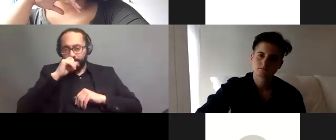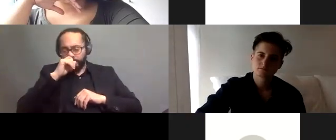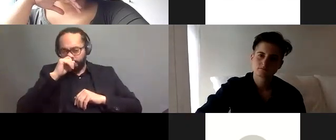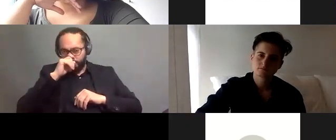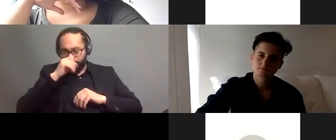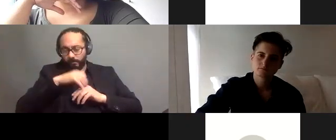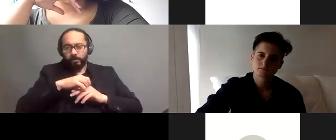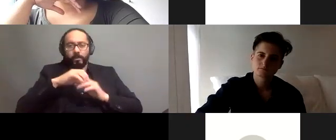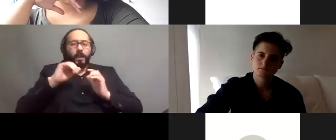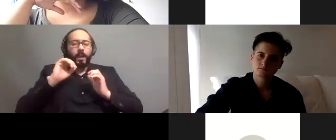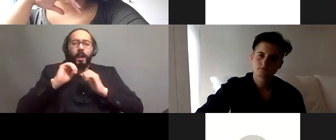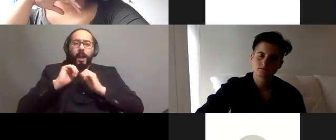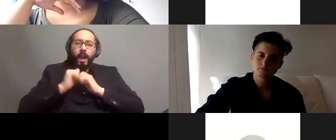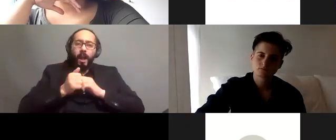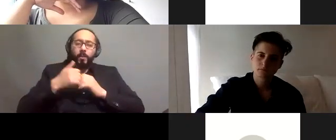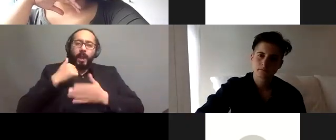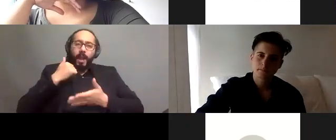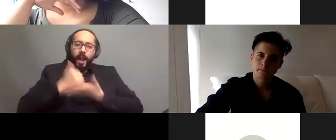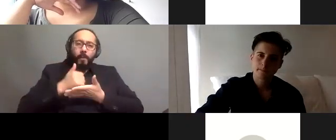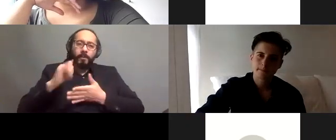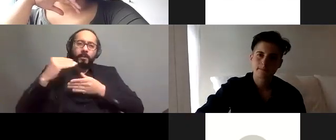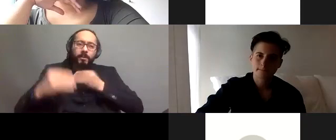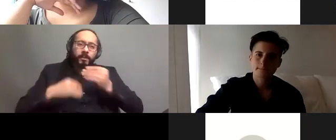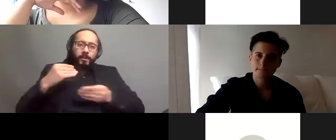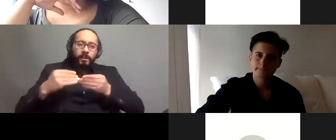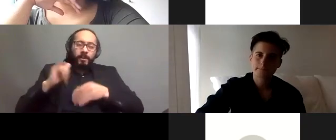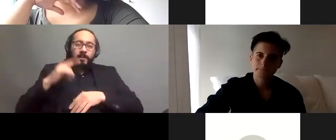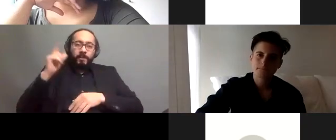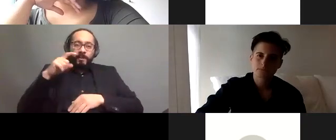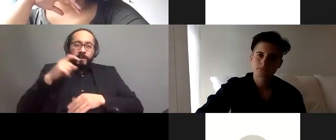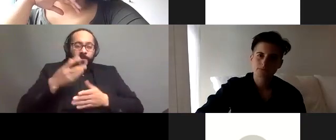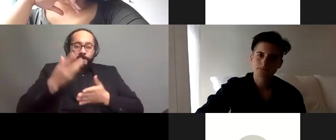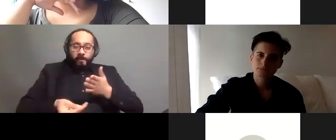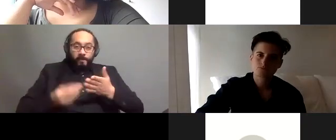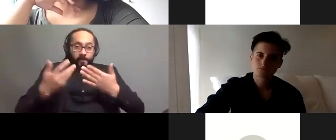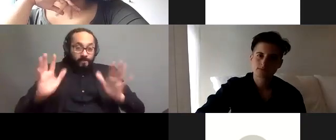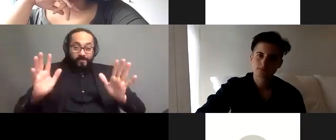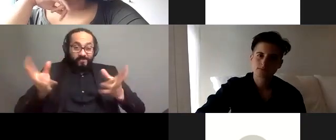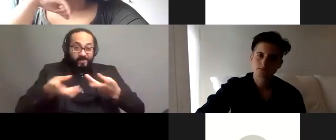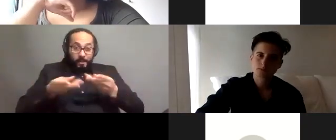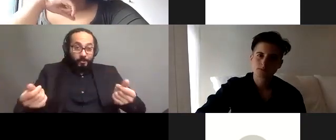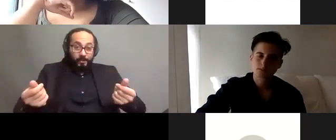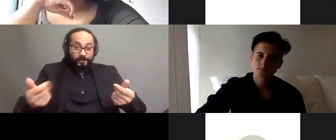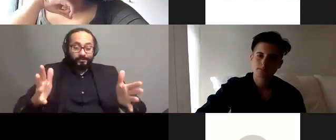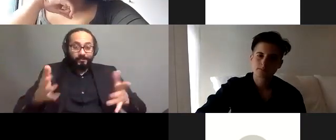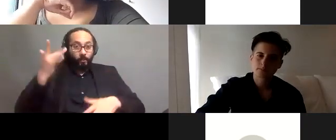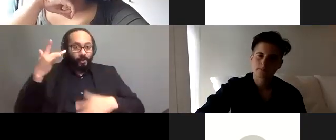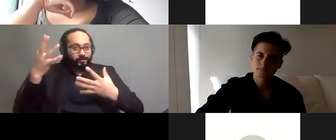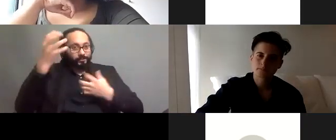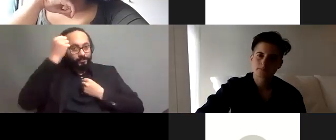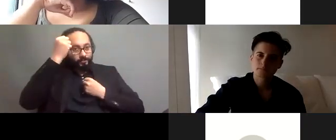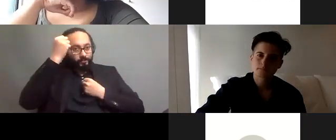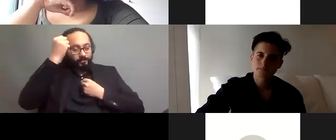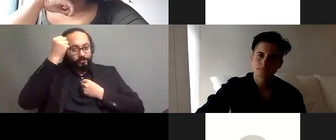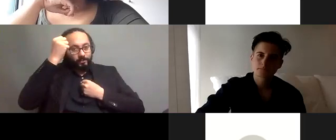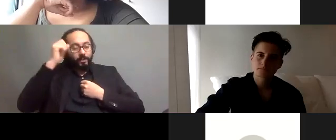tradition? Because in a lot of Indigenous communities, that knowledge and that wisdom is lost. It's gone, through colonization, through everything.